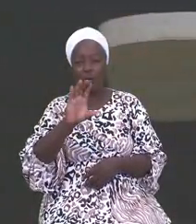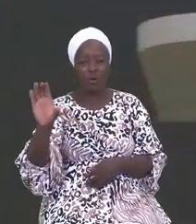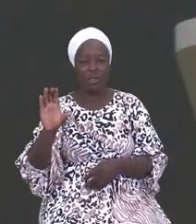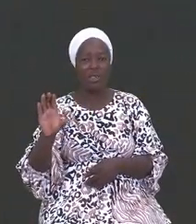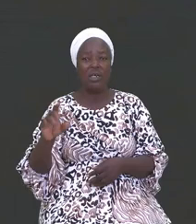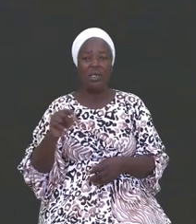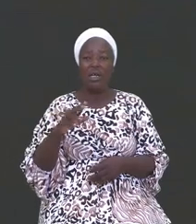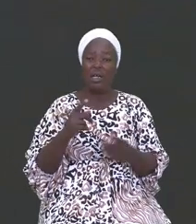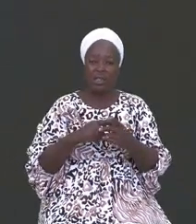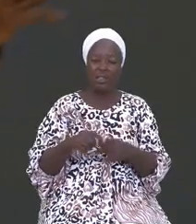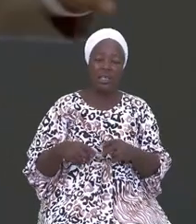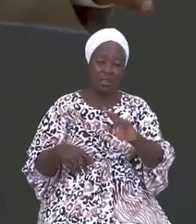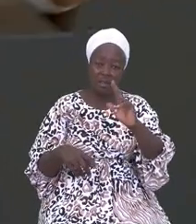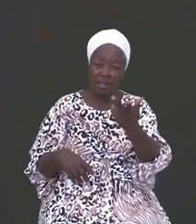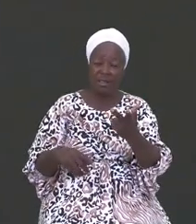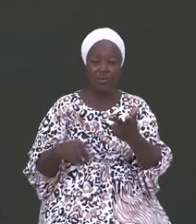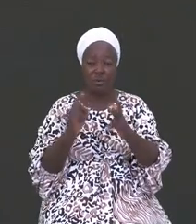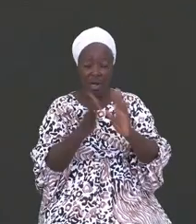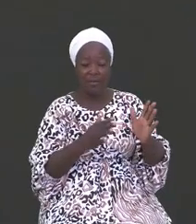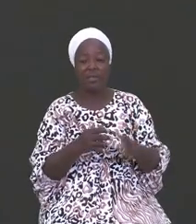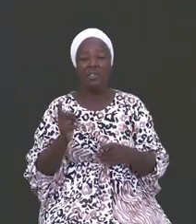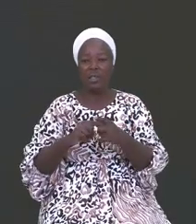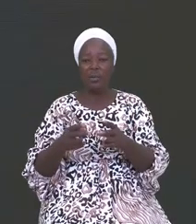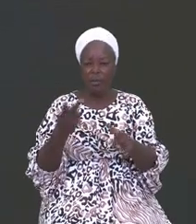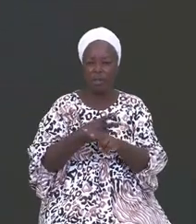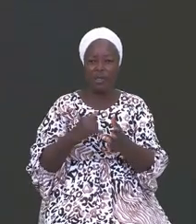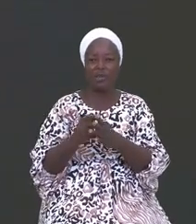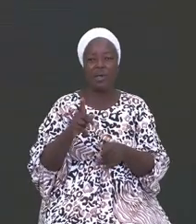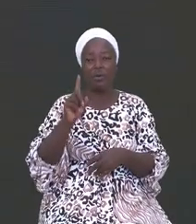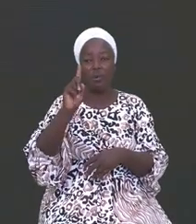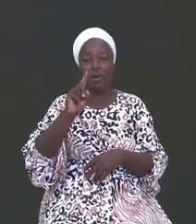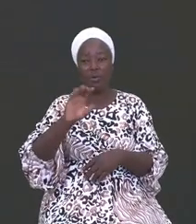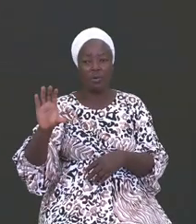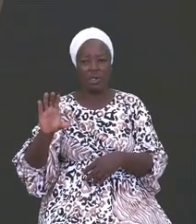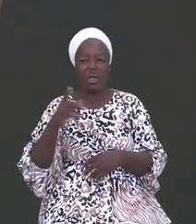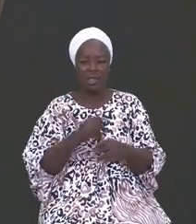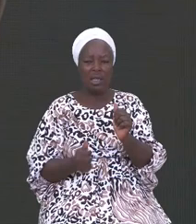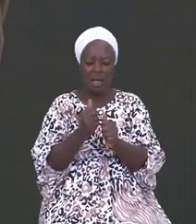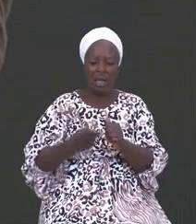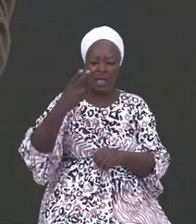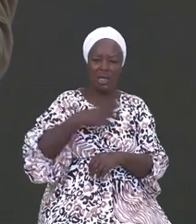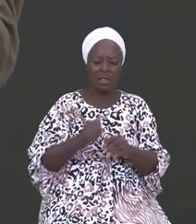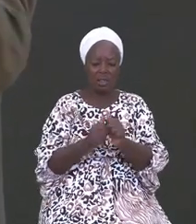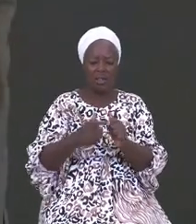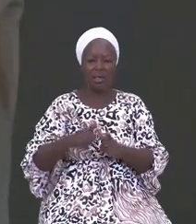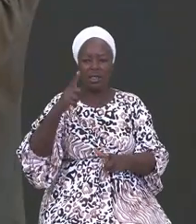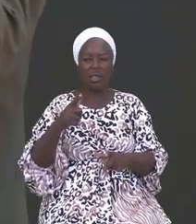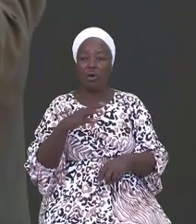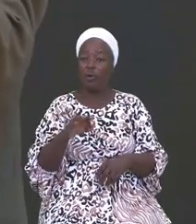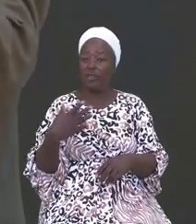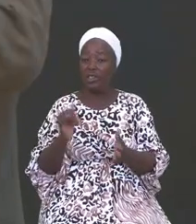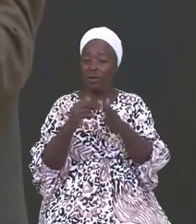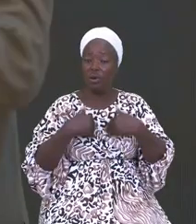higher, the greater of things you have left behind. They are not sinful things.